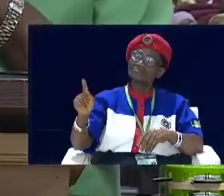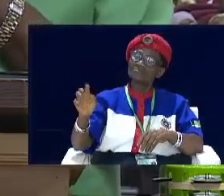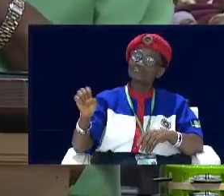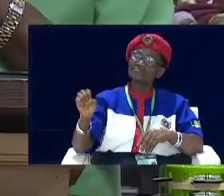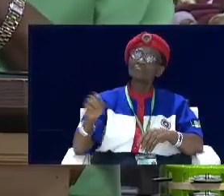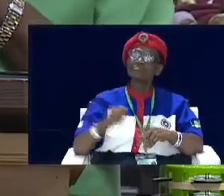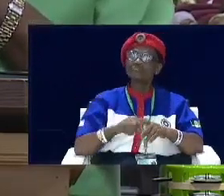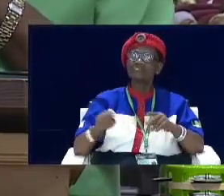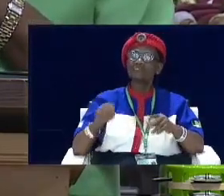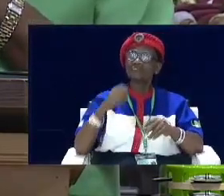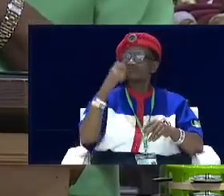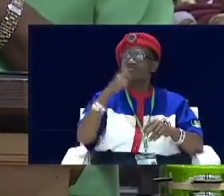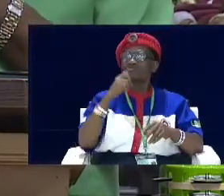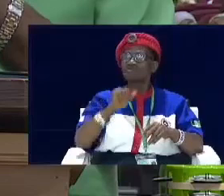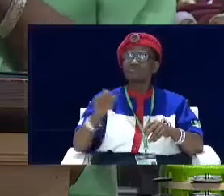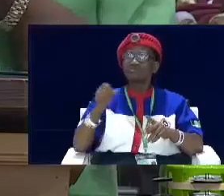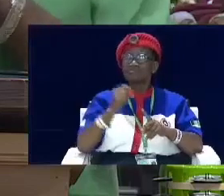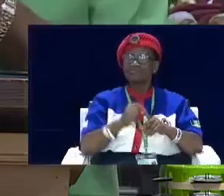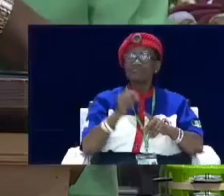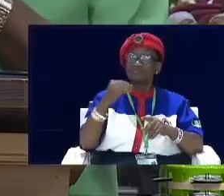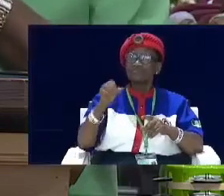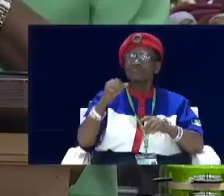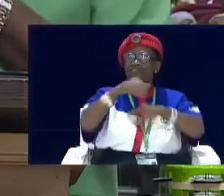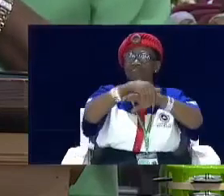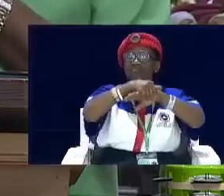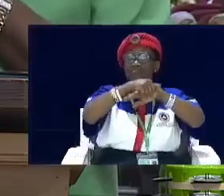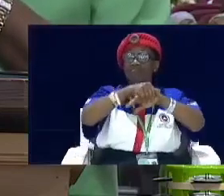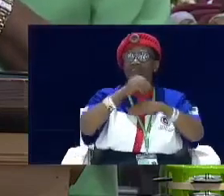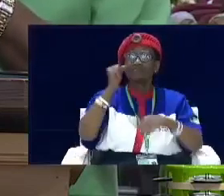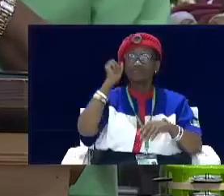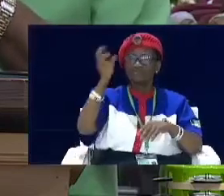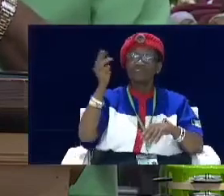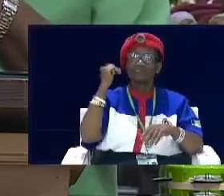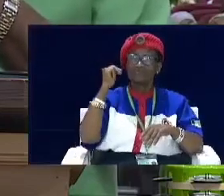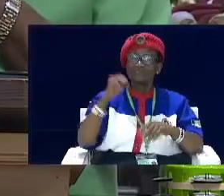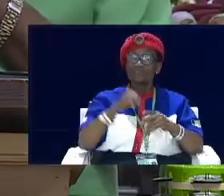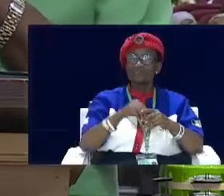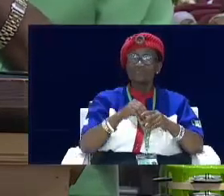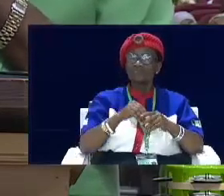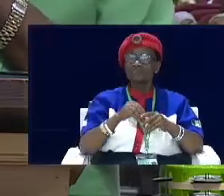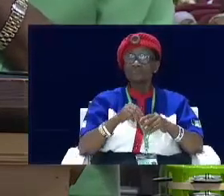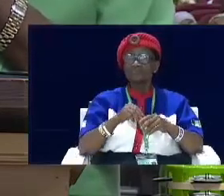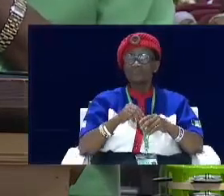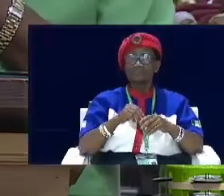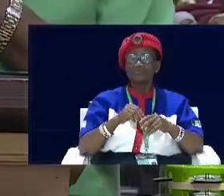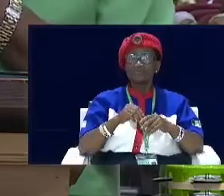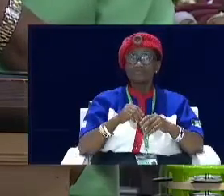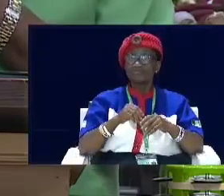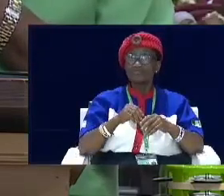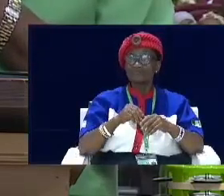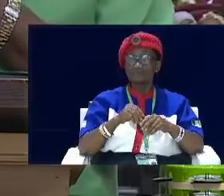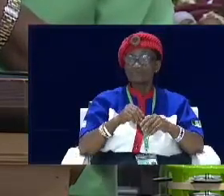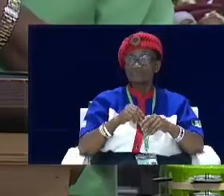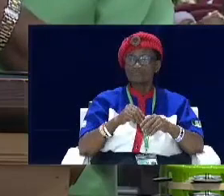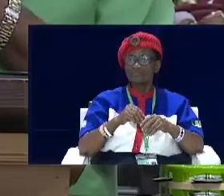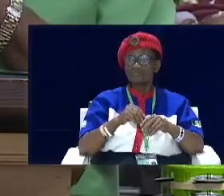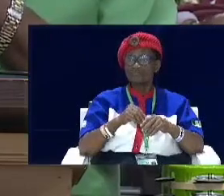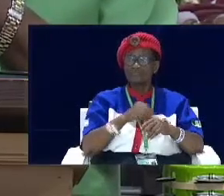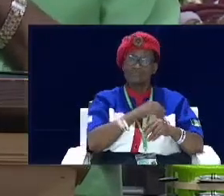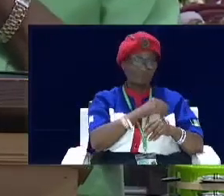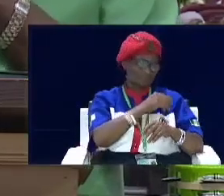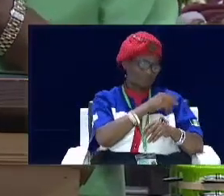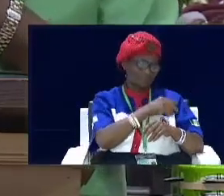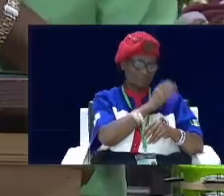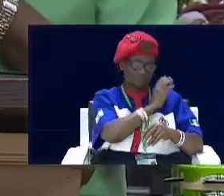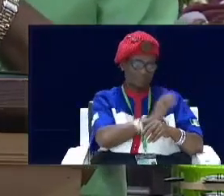ó. She was in the maternity center alone. Ó wá wà nínú ilé ìgbẹ̀bí nikan.